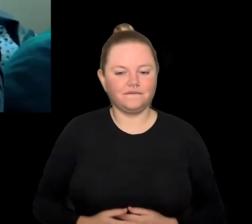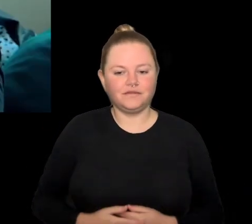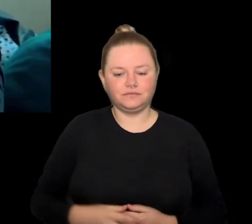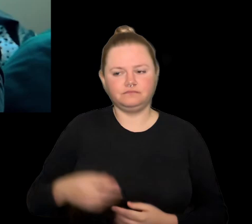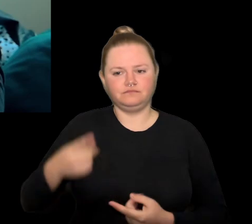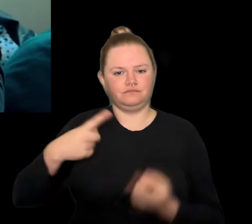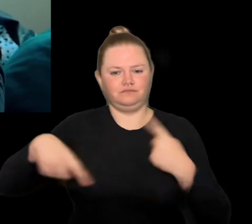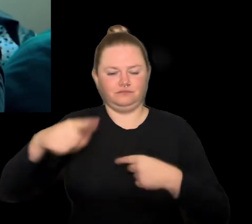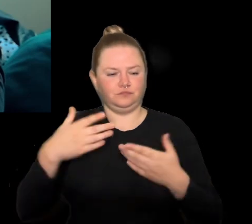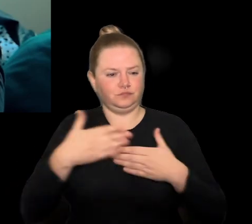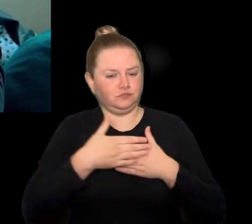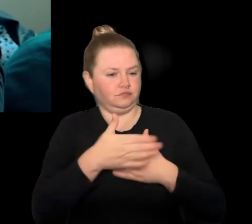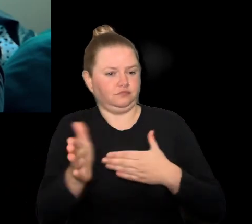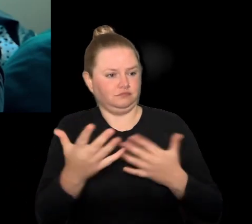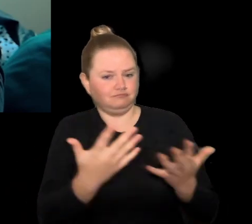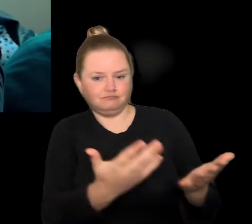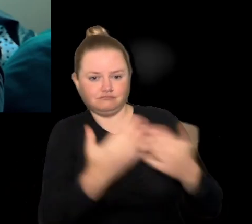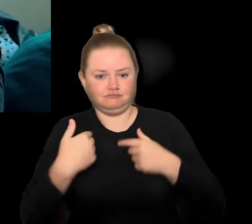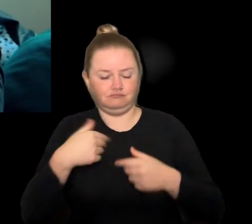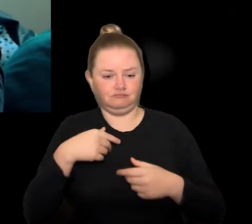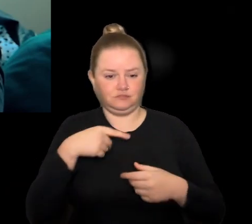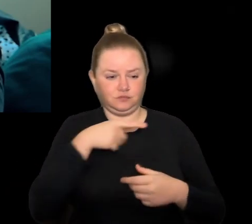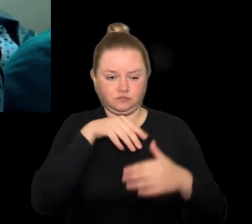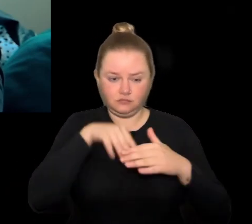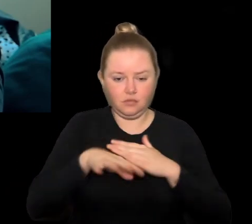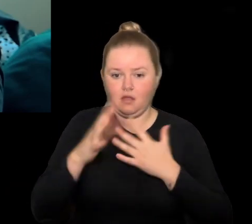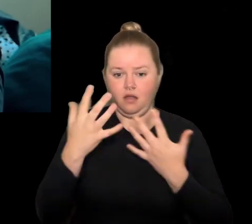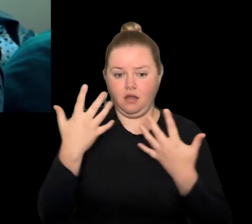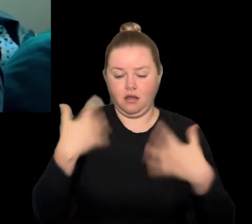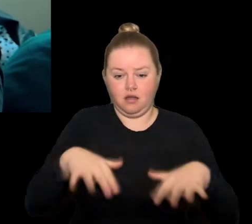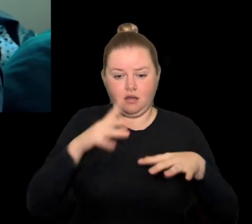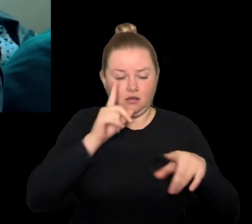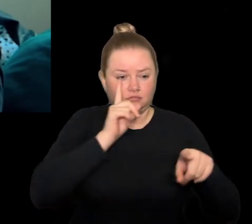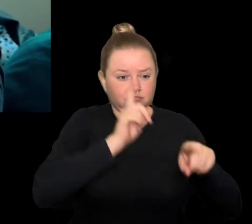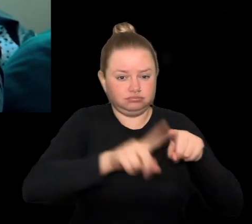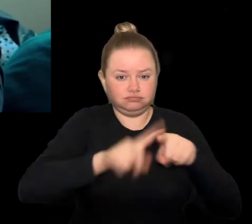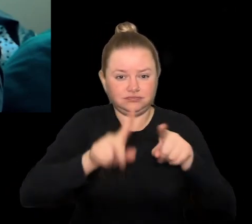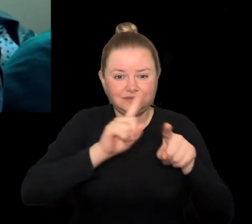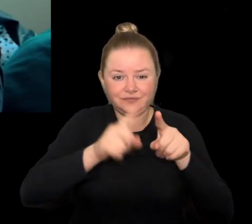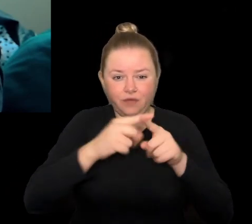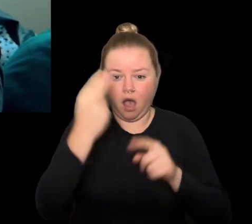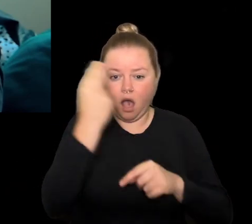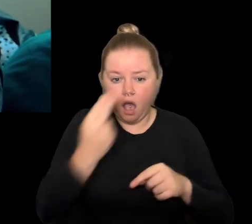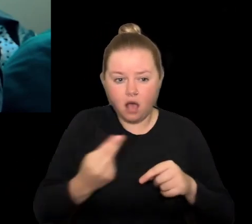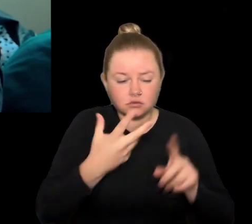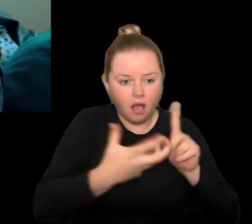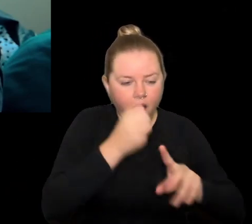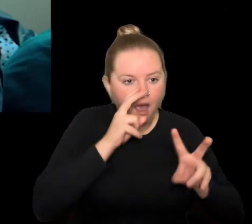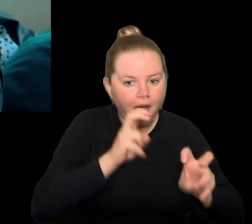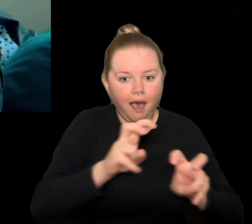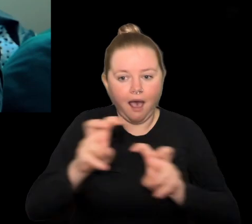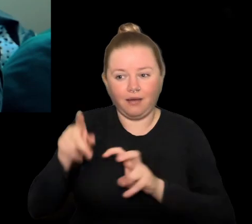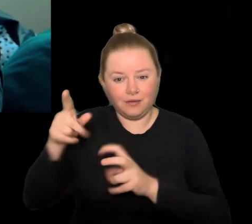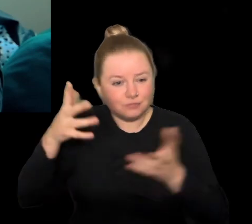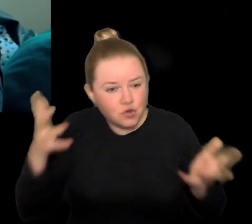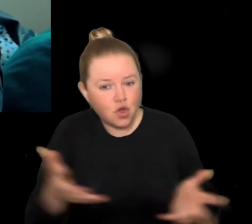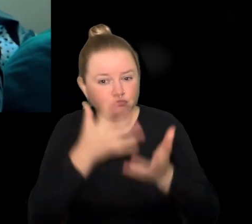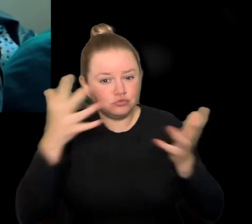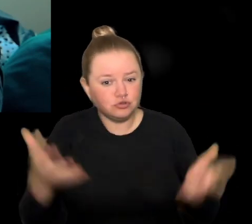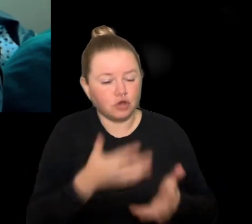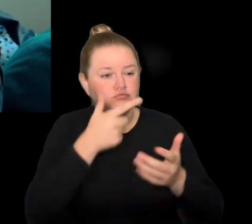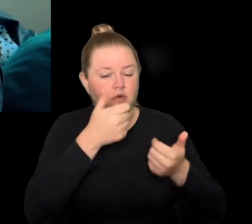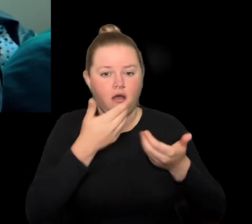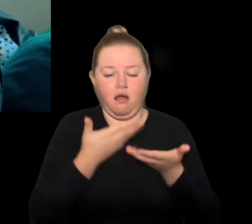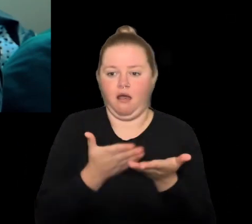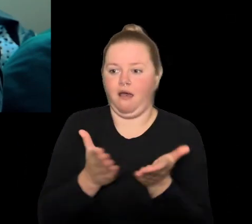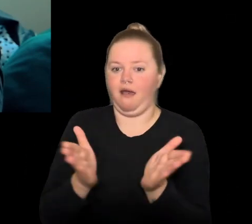to it. She seemed to find different aspects of art, didn't she? And they encouraged it, and